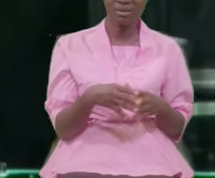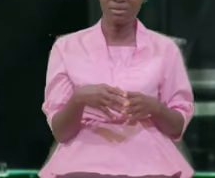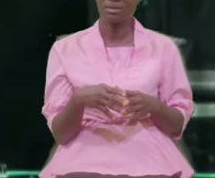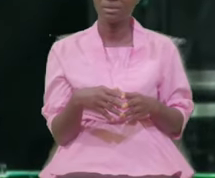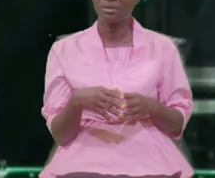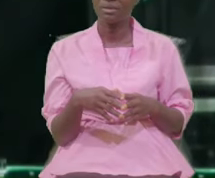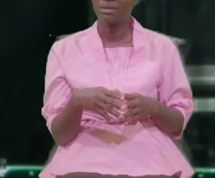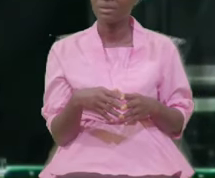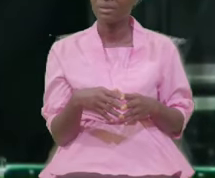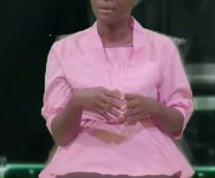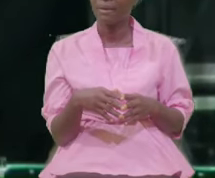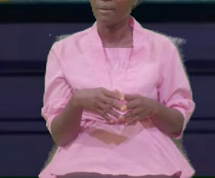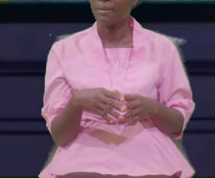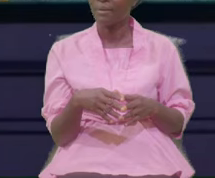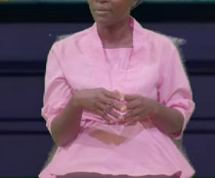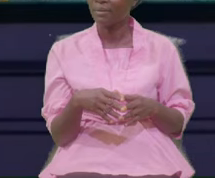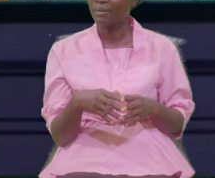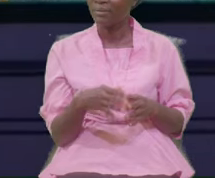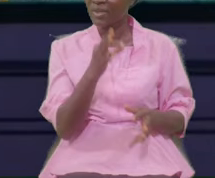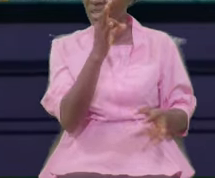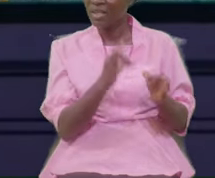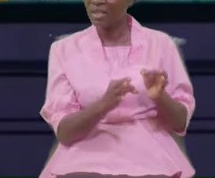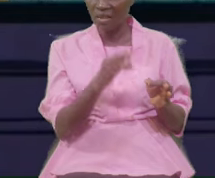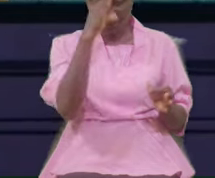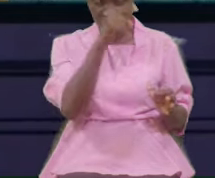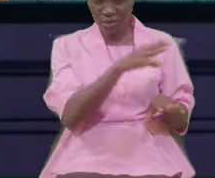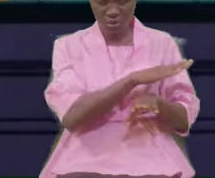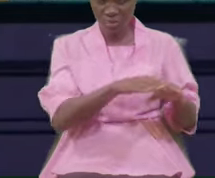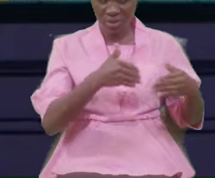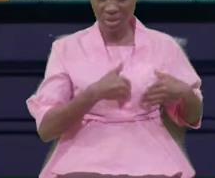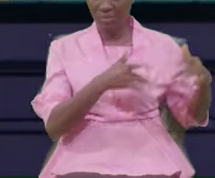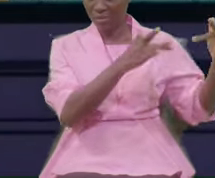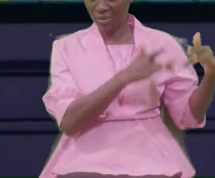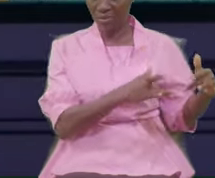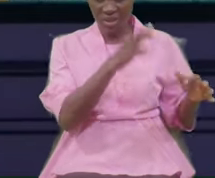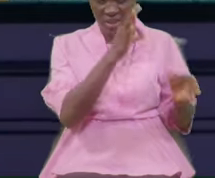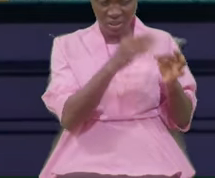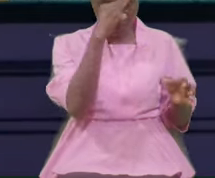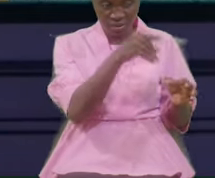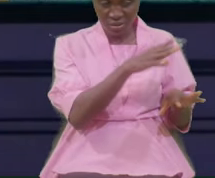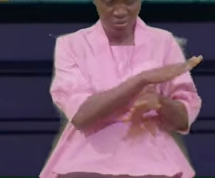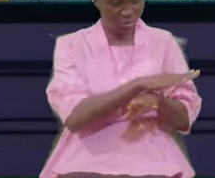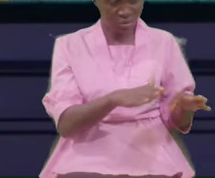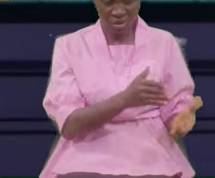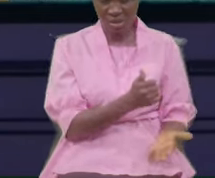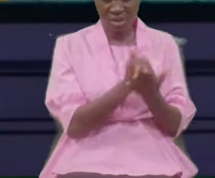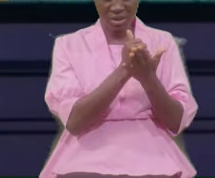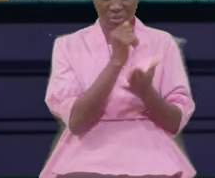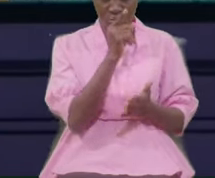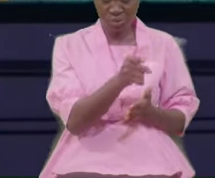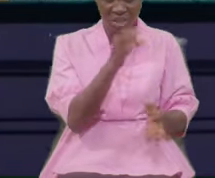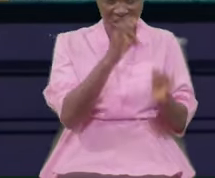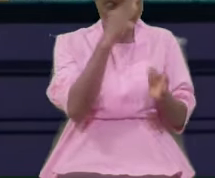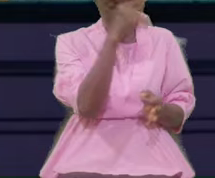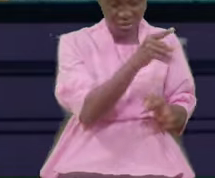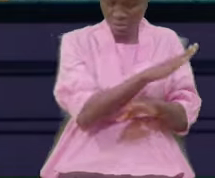can if he doesn't have compion if he doesn't help you if he does give you food when